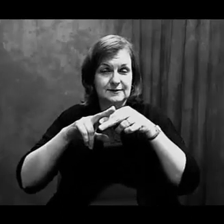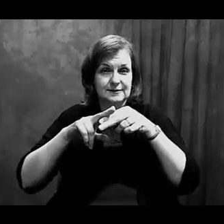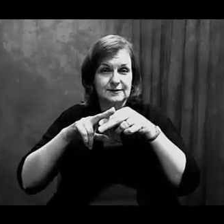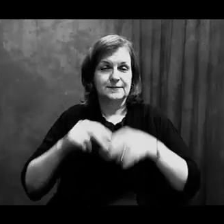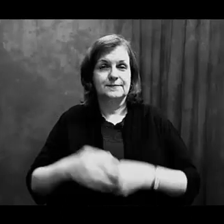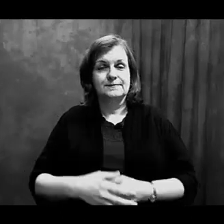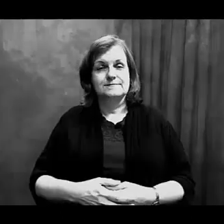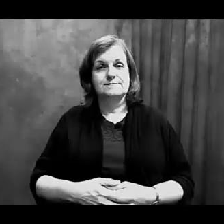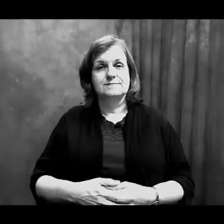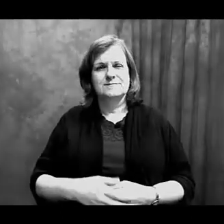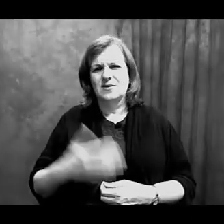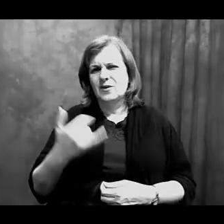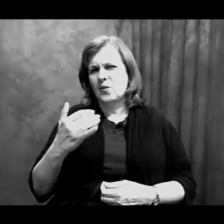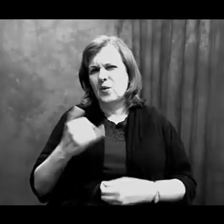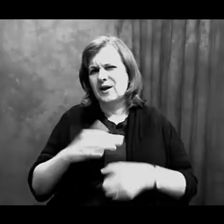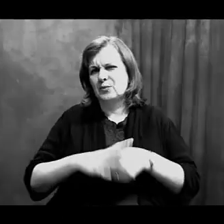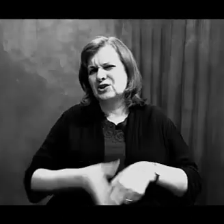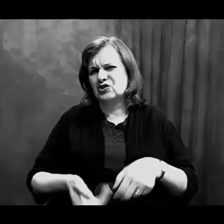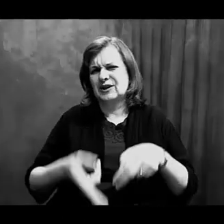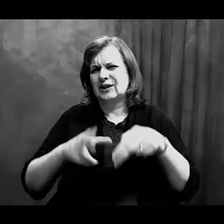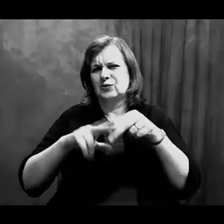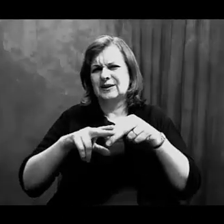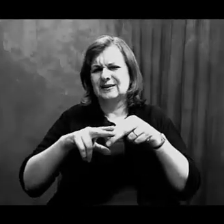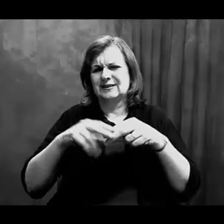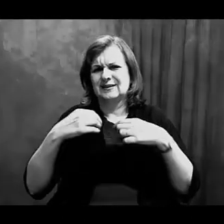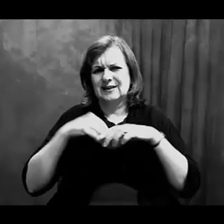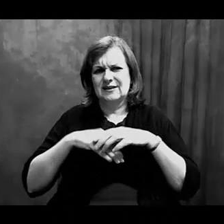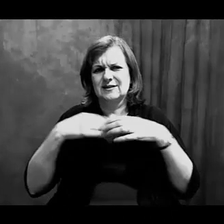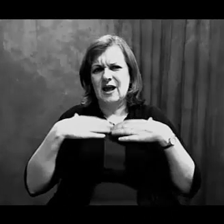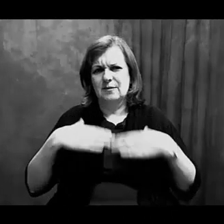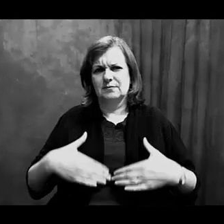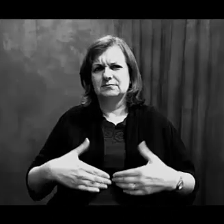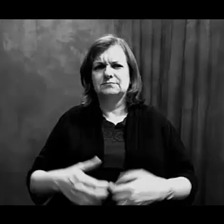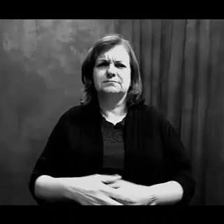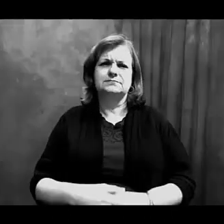inside. Why does it increase the pressure inside?